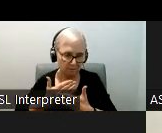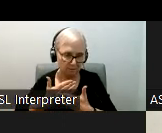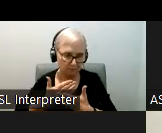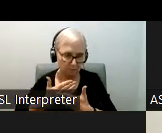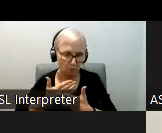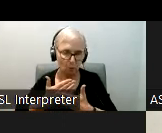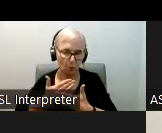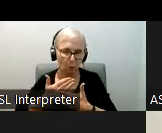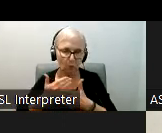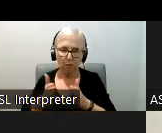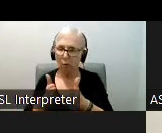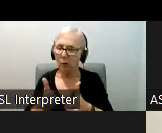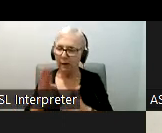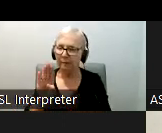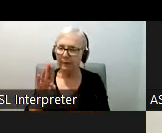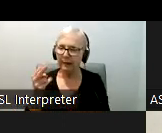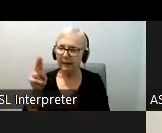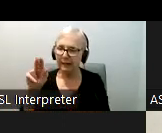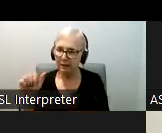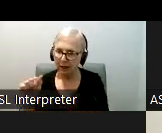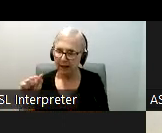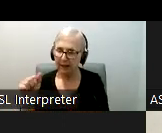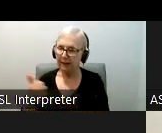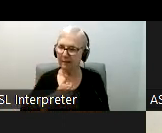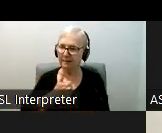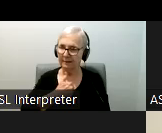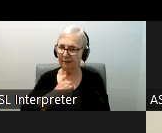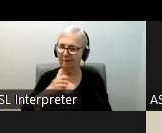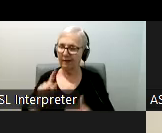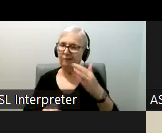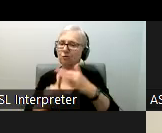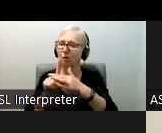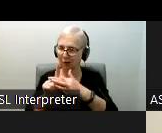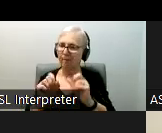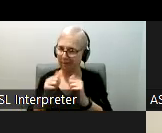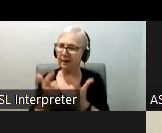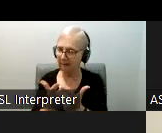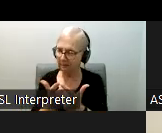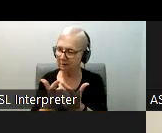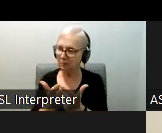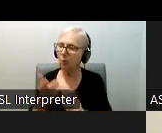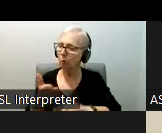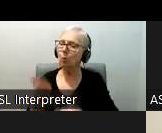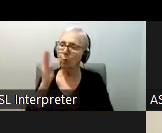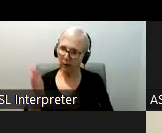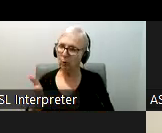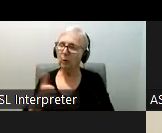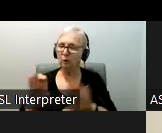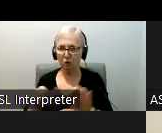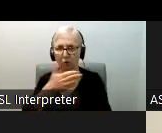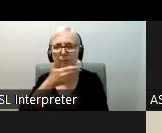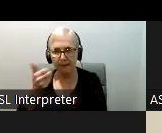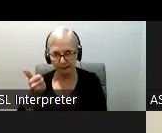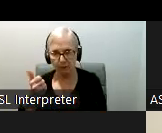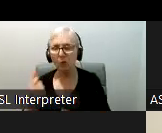the way BHA and myself have shown up in this council, and we will do better. And you have our commitment, and with